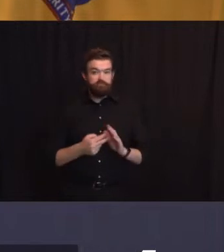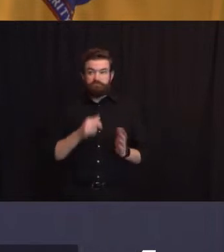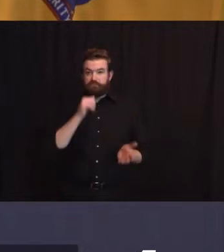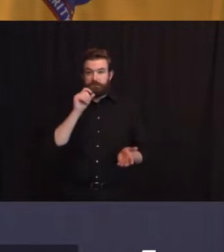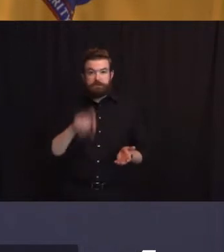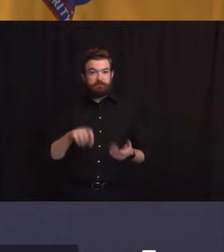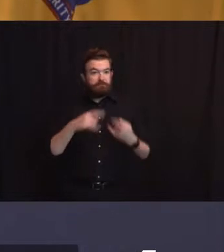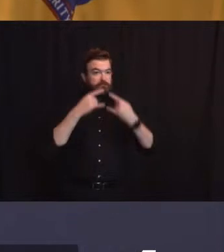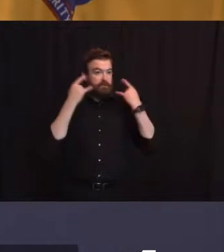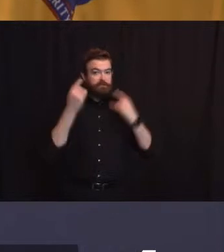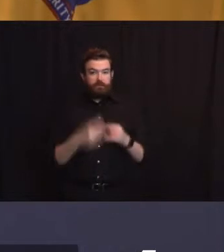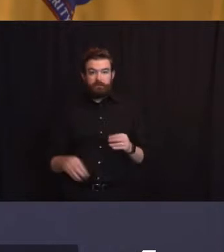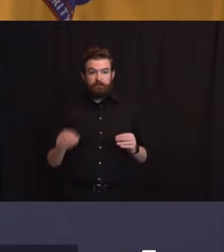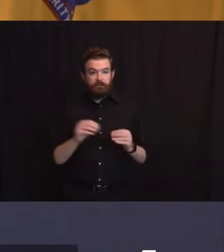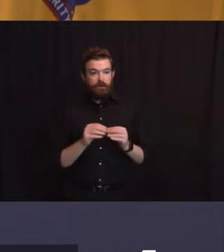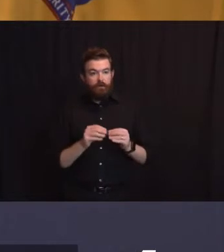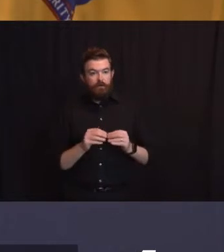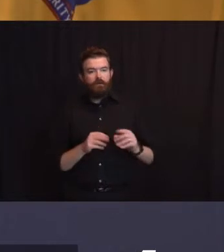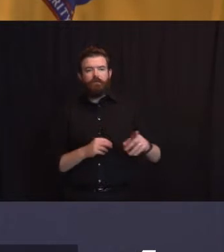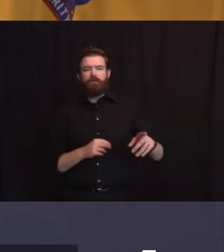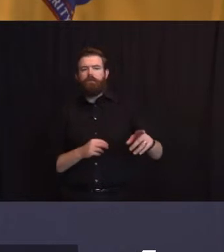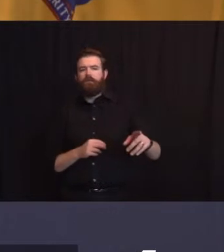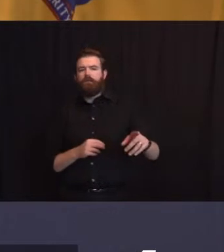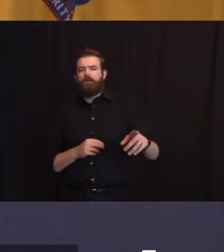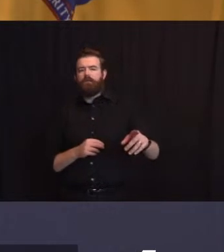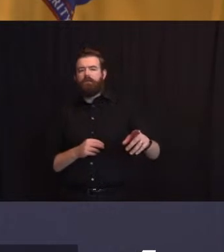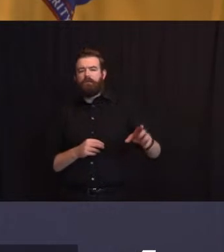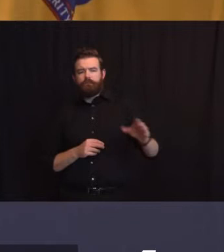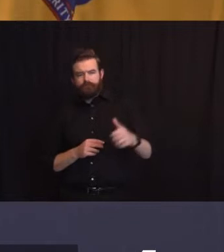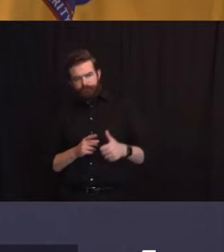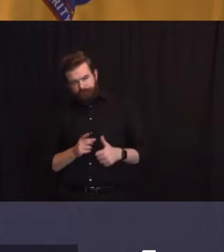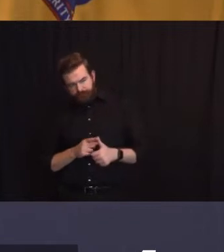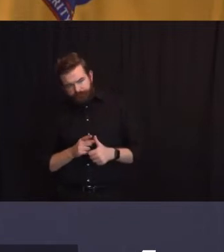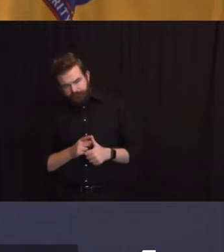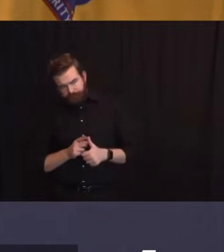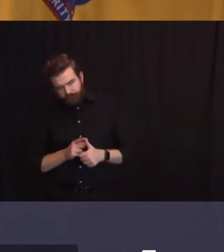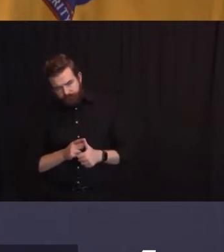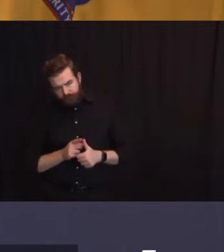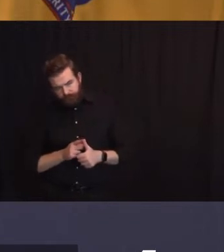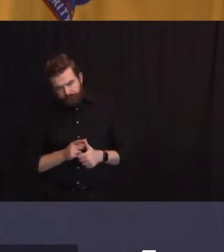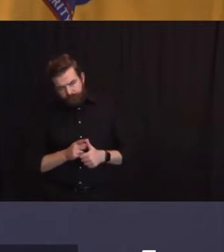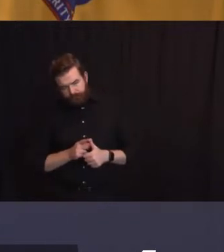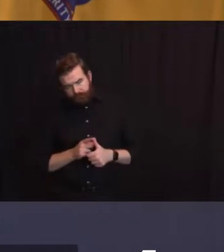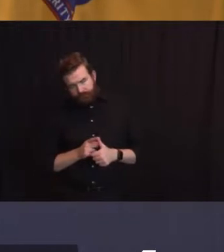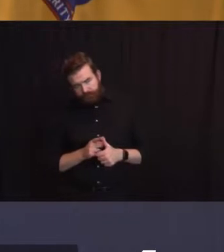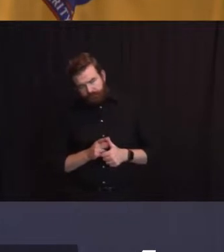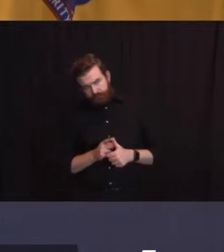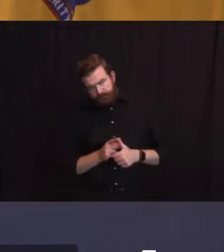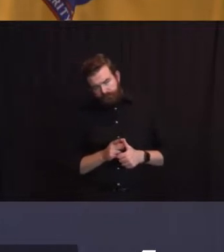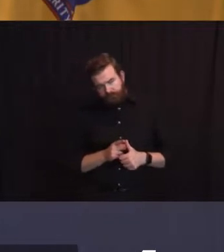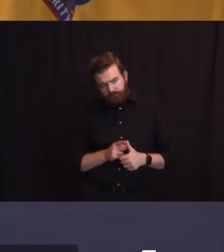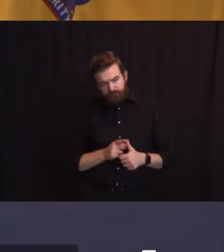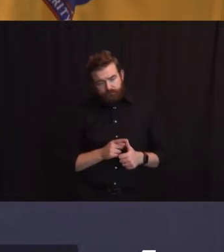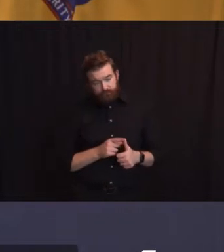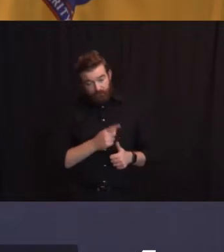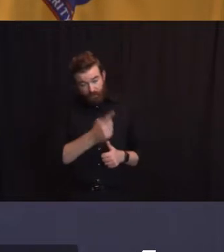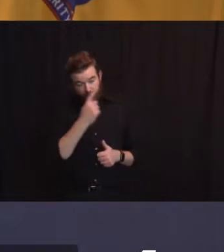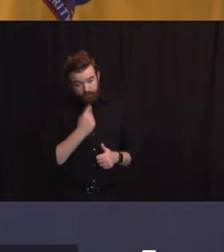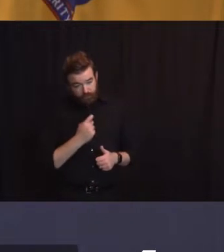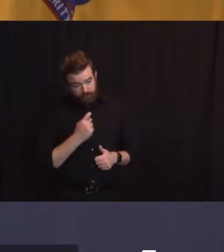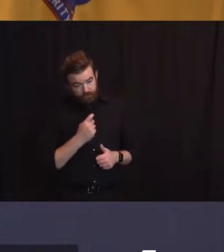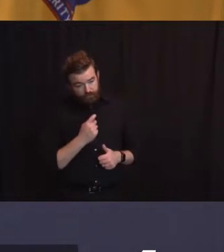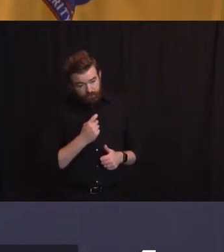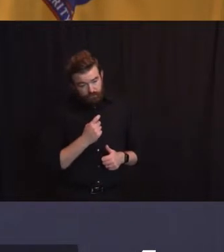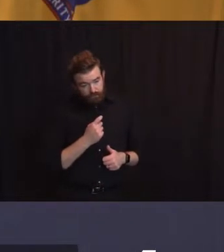I understood this. The first part of it was, what are we looking at to make the decisions we're making? Is that right? Correct. And then the second piece is